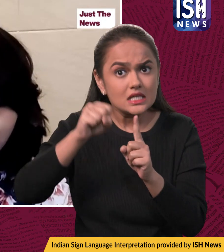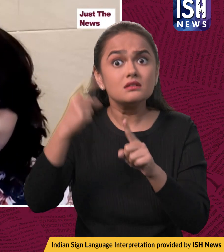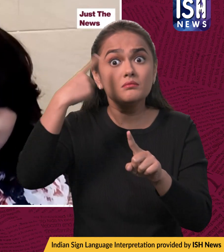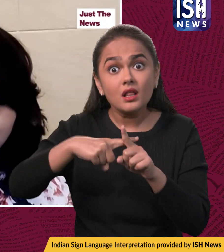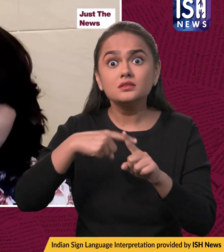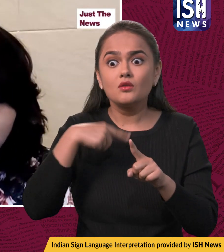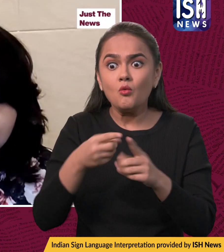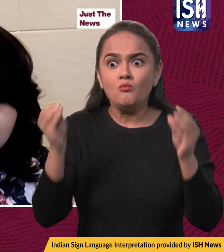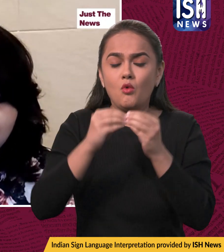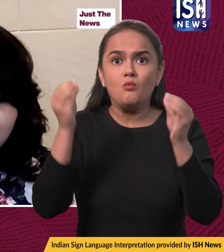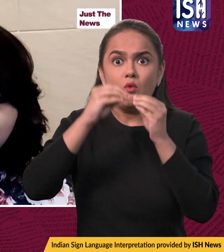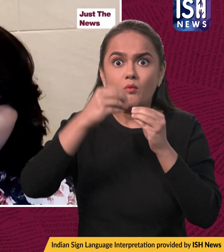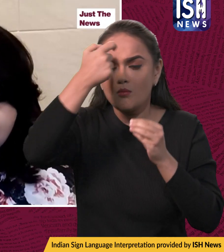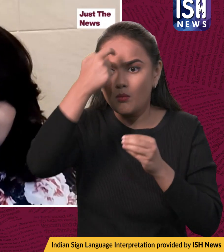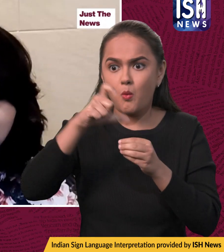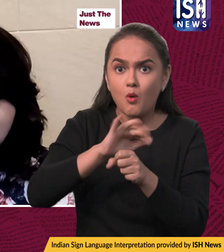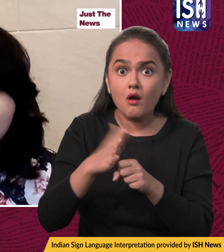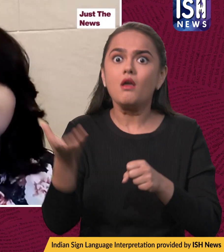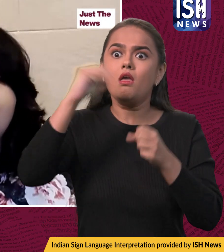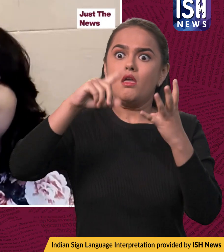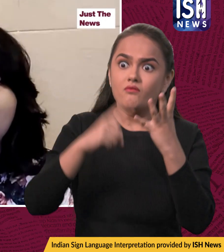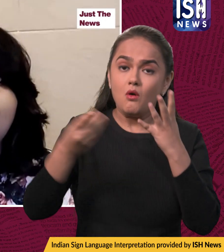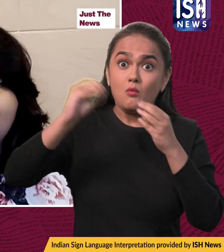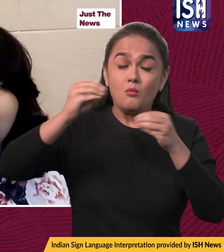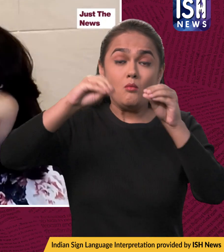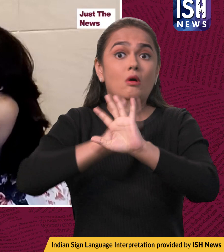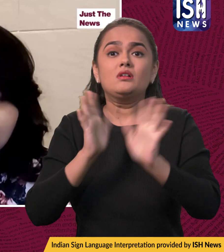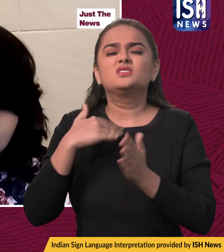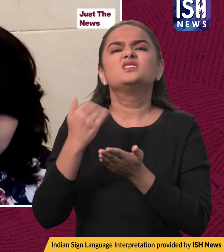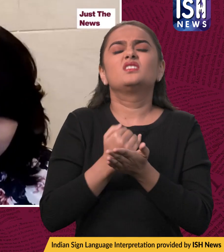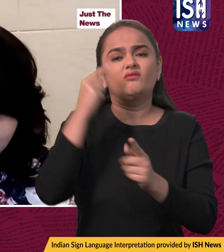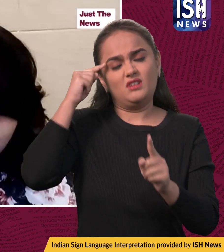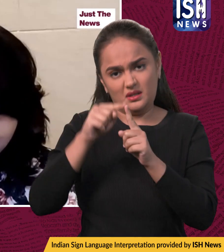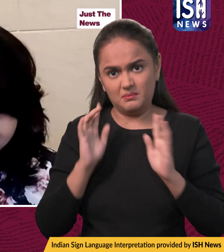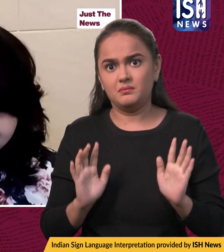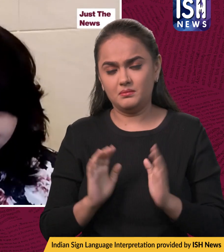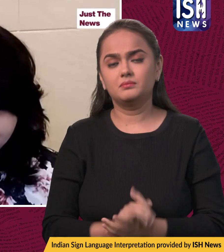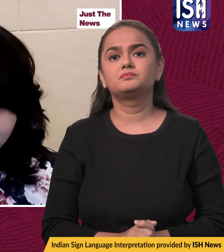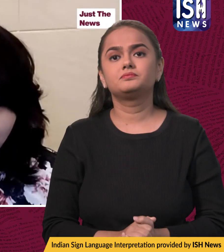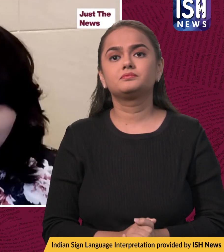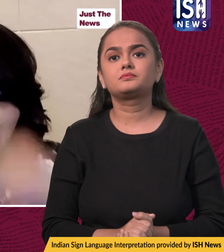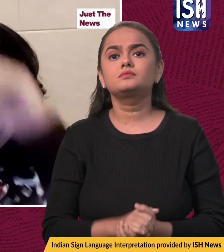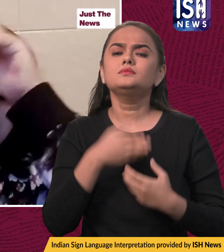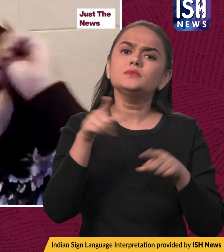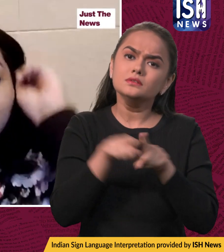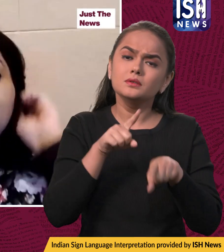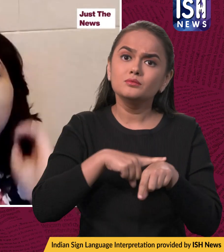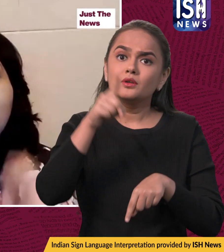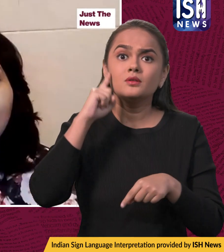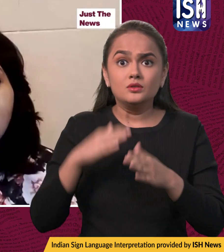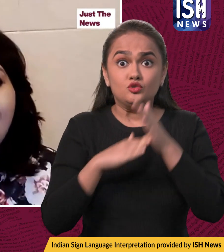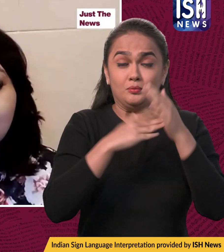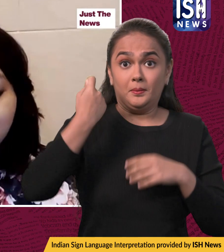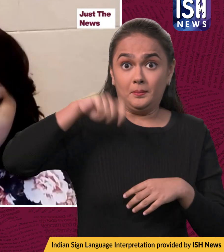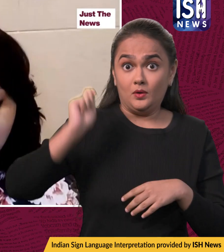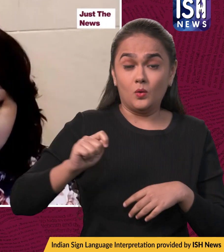but also to avert some of the more damaging consequences of Omicron, end quote. Meanwhile, the Supreme